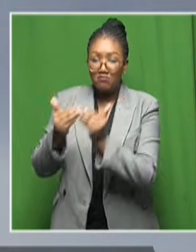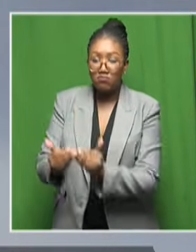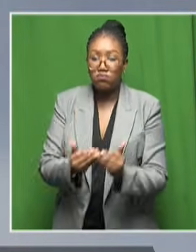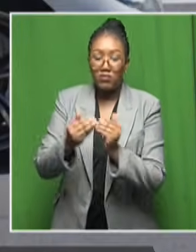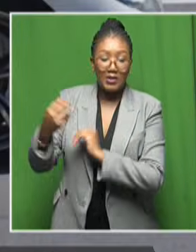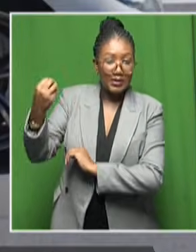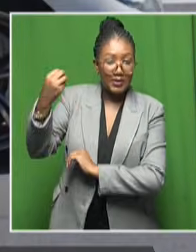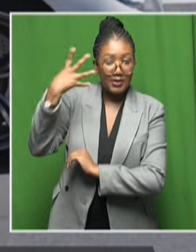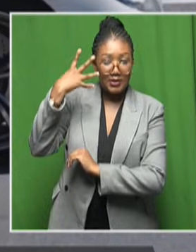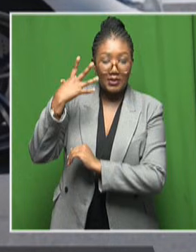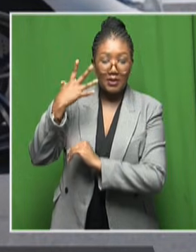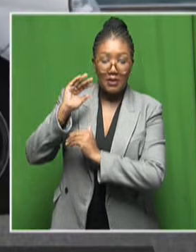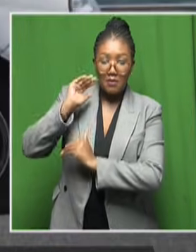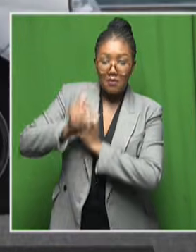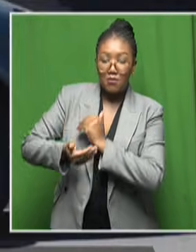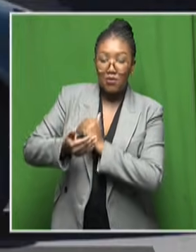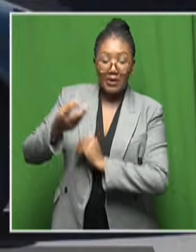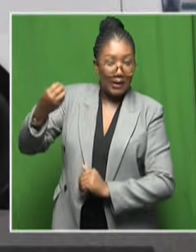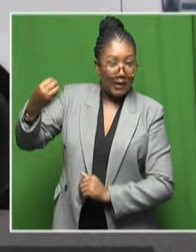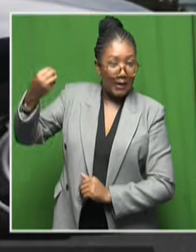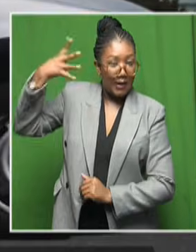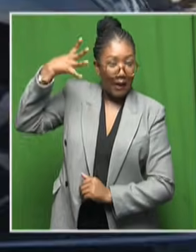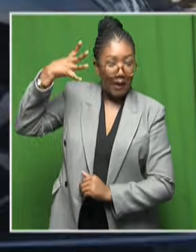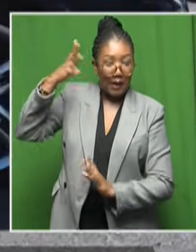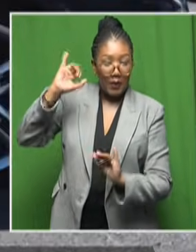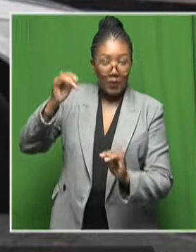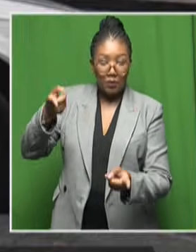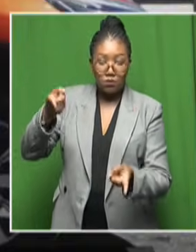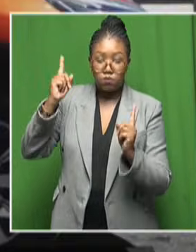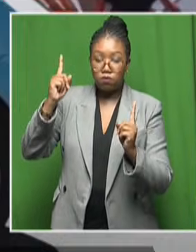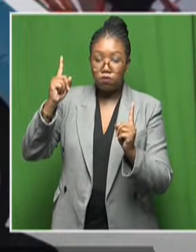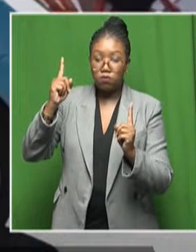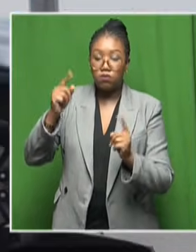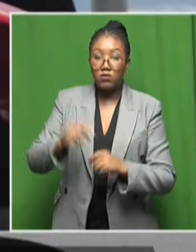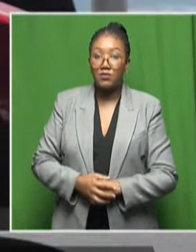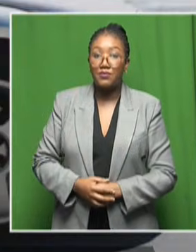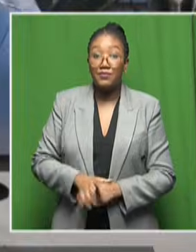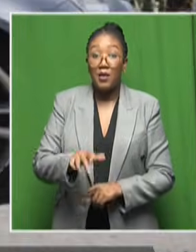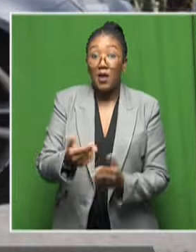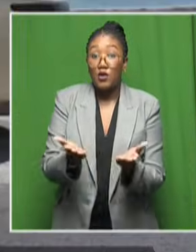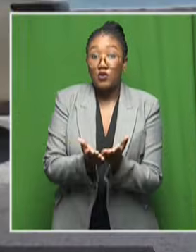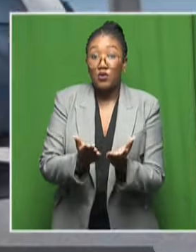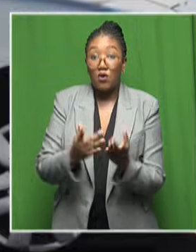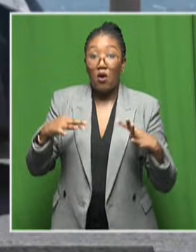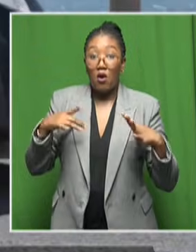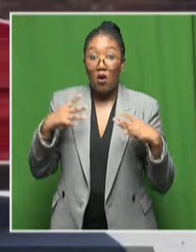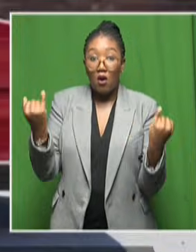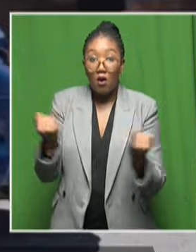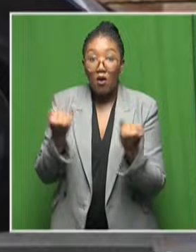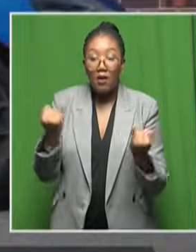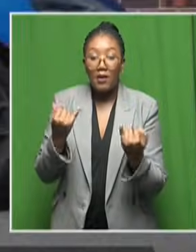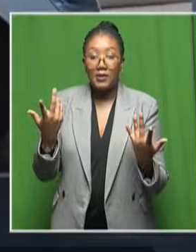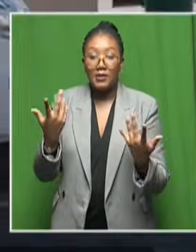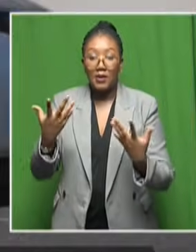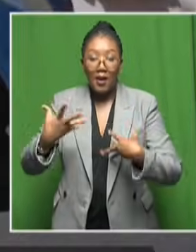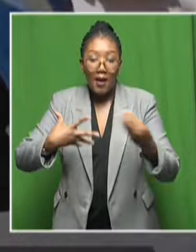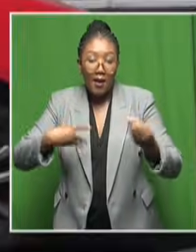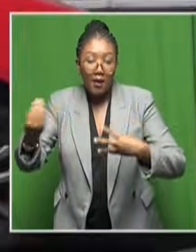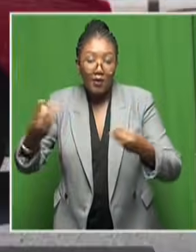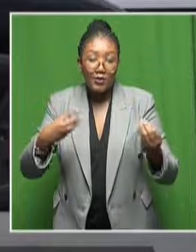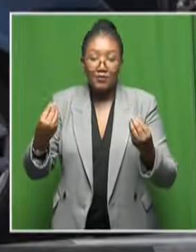this summer as UV radiation reaches dangerous levels. Now, with school holidays in full swing and outdoor activities